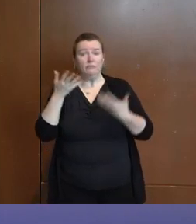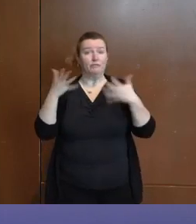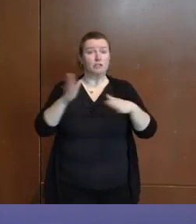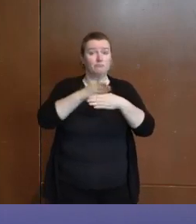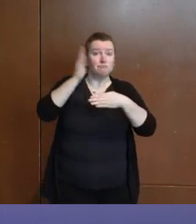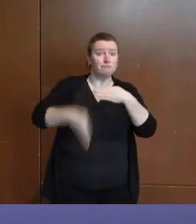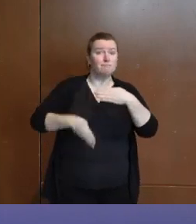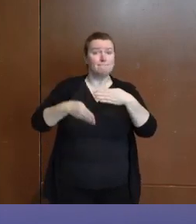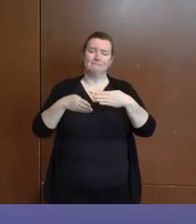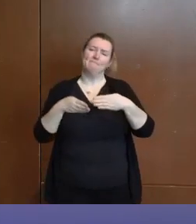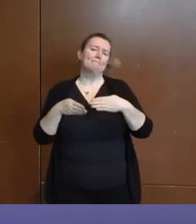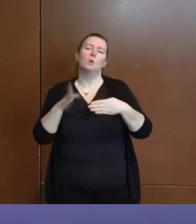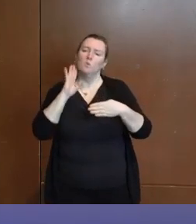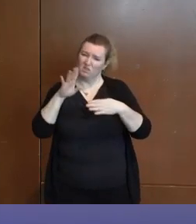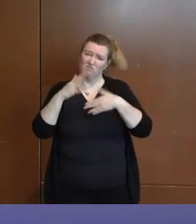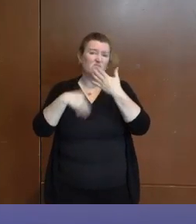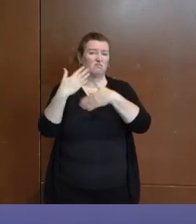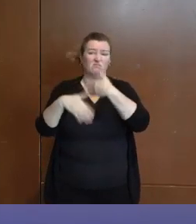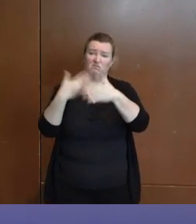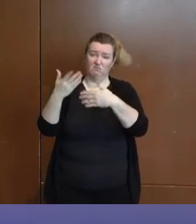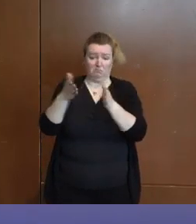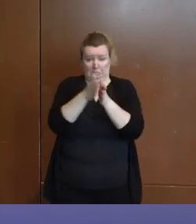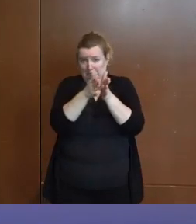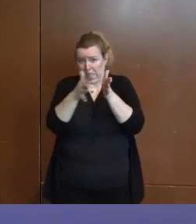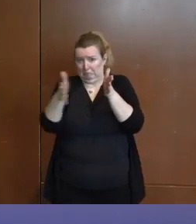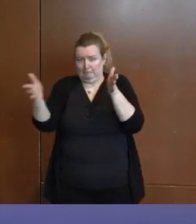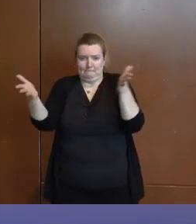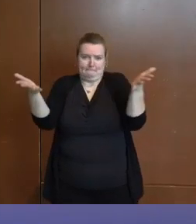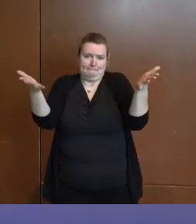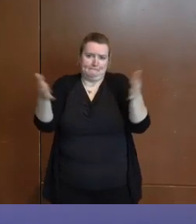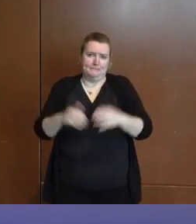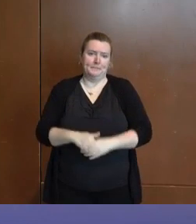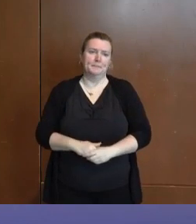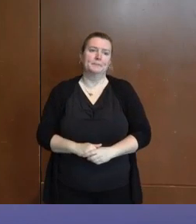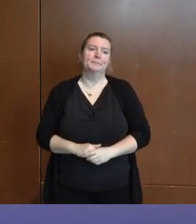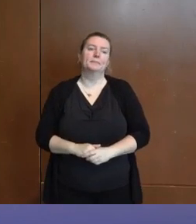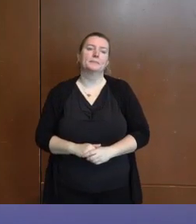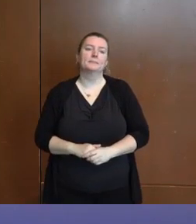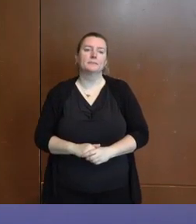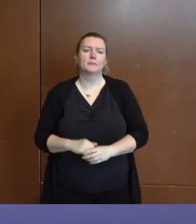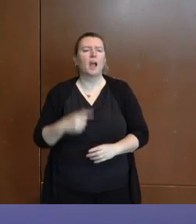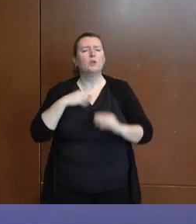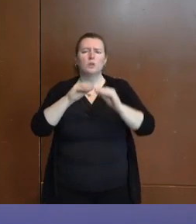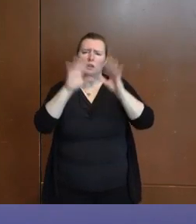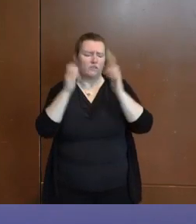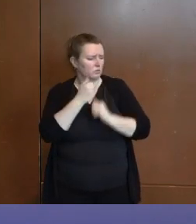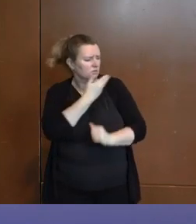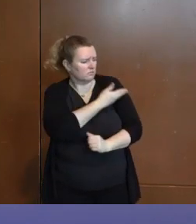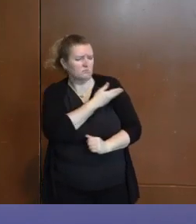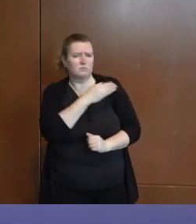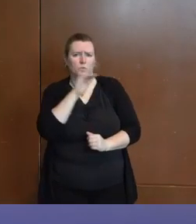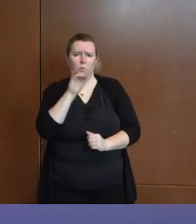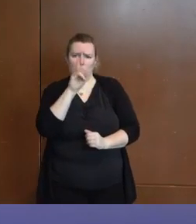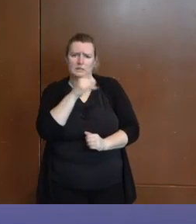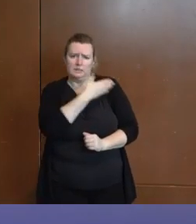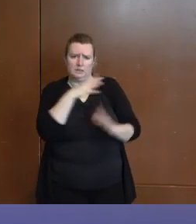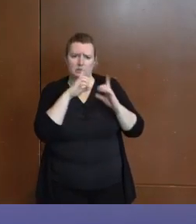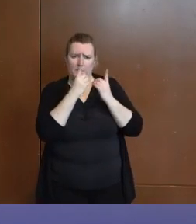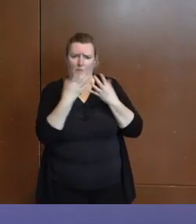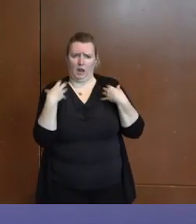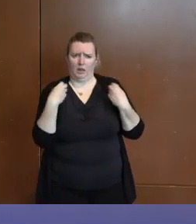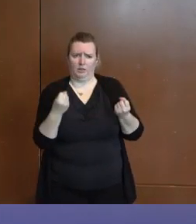did, can we underscore this? Of the long-term care facilities, 81 of the 375 have a positive. The